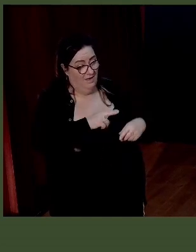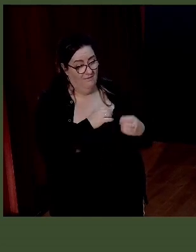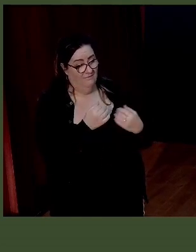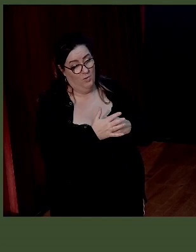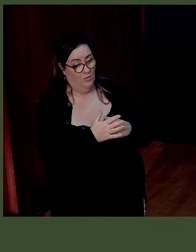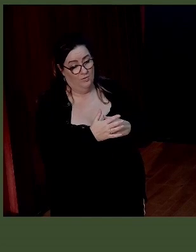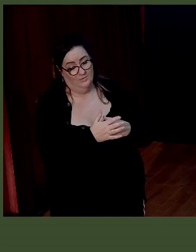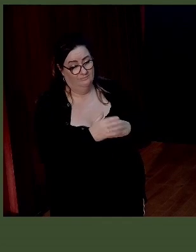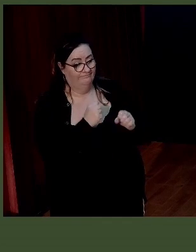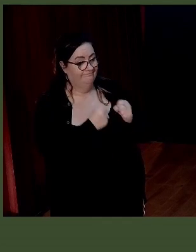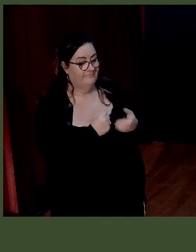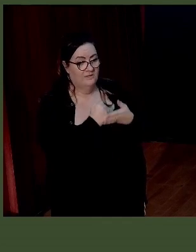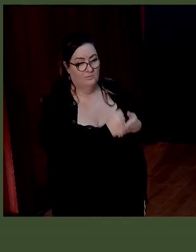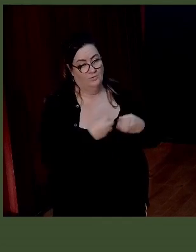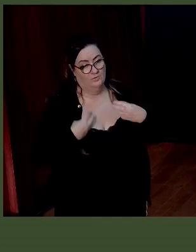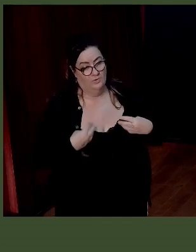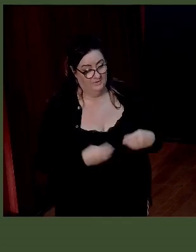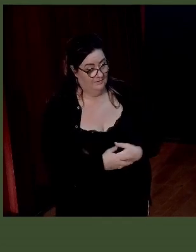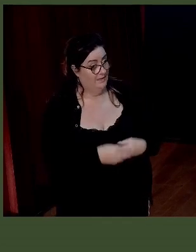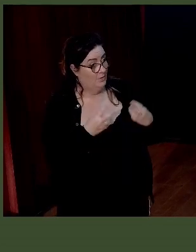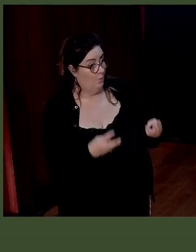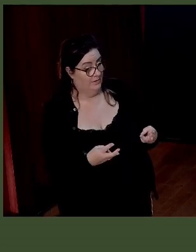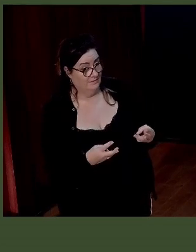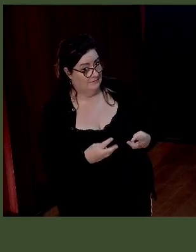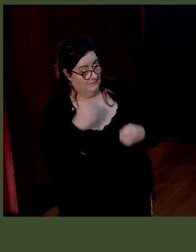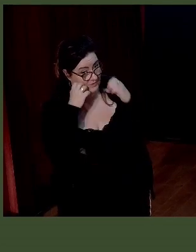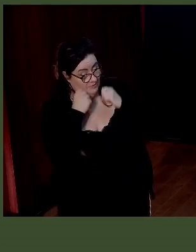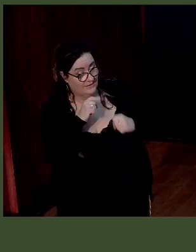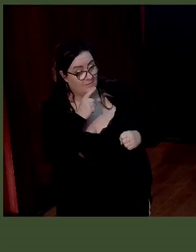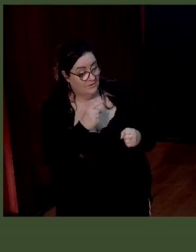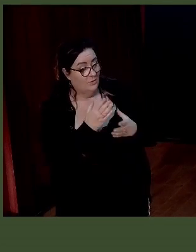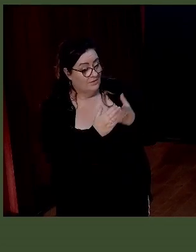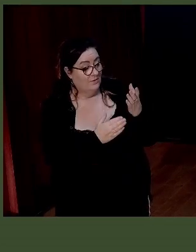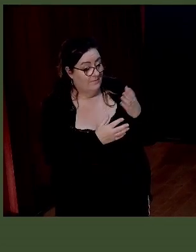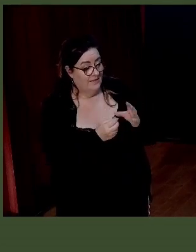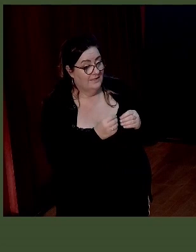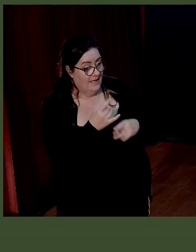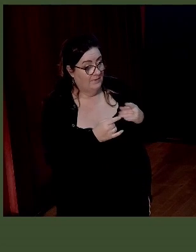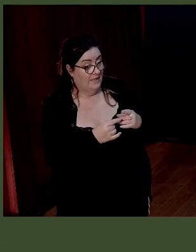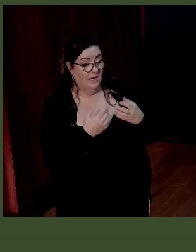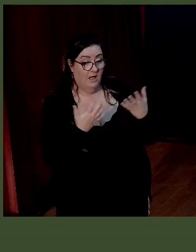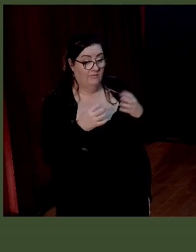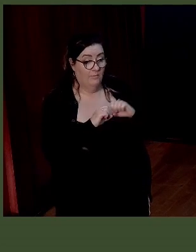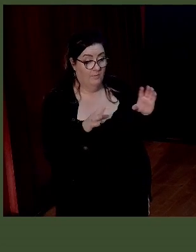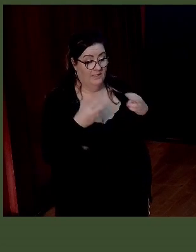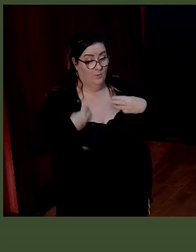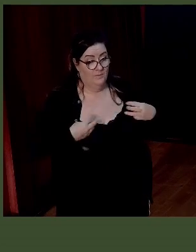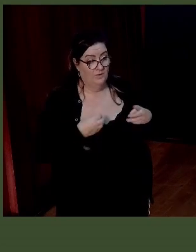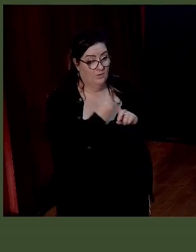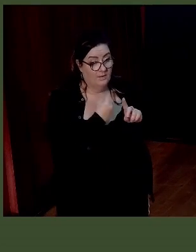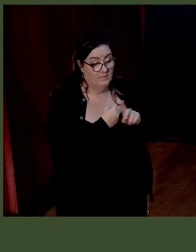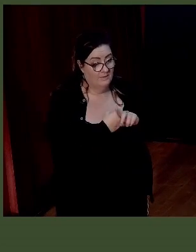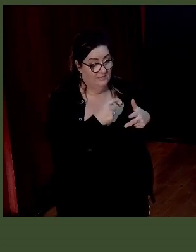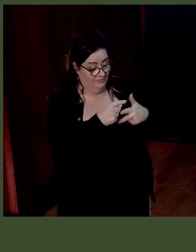this, and I don't want to end a depressing note, there were resistances. Many public women who campaigned for the